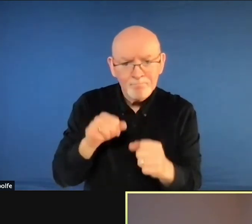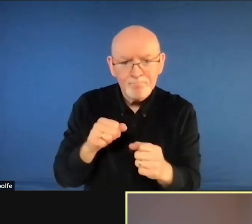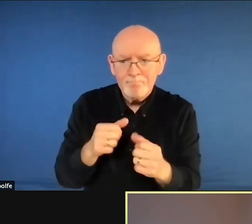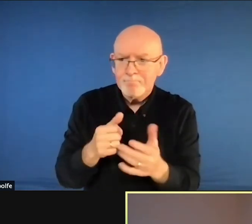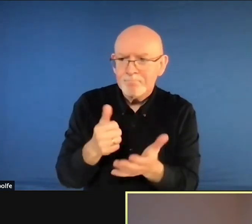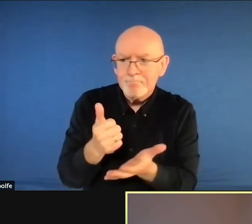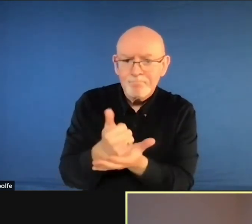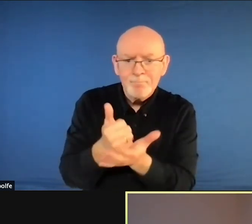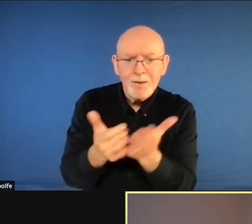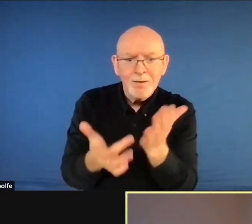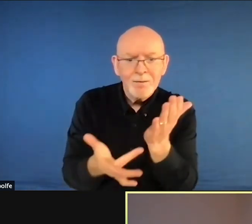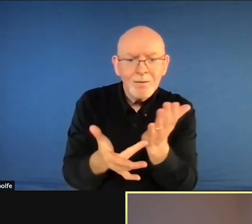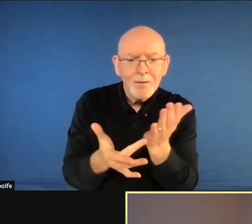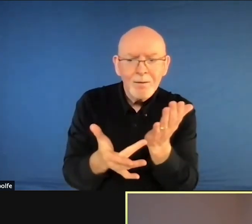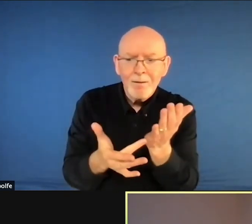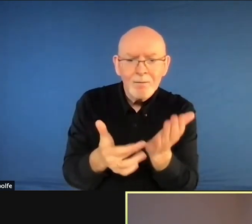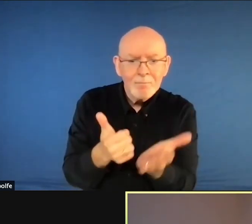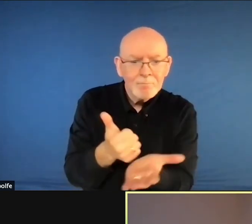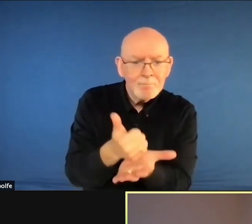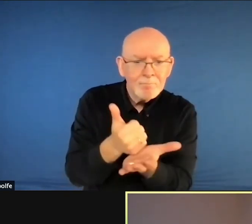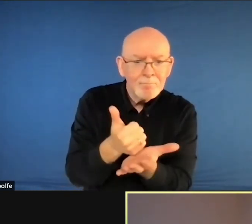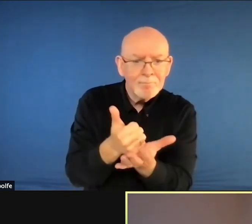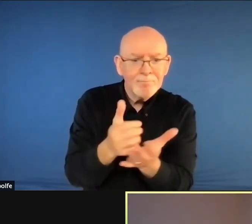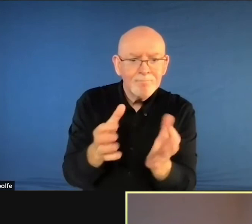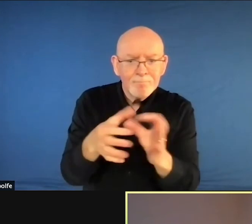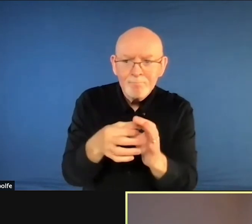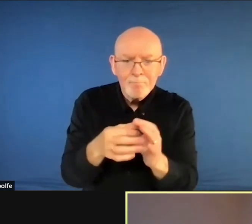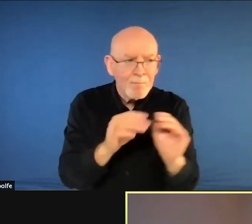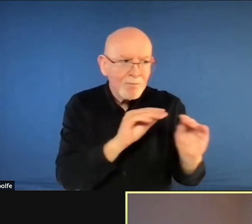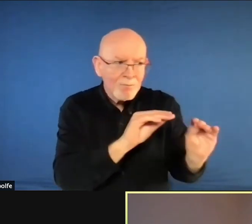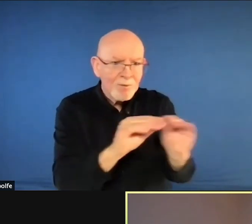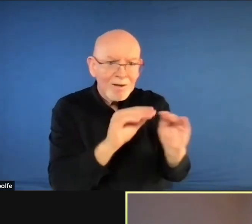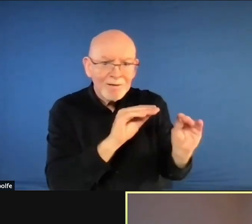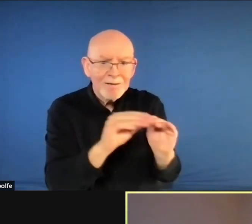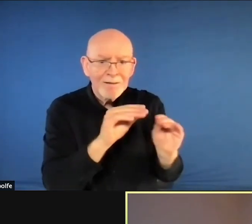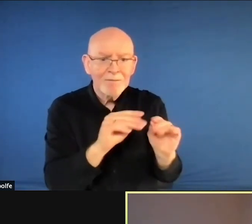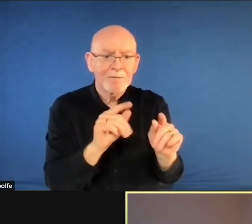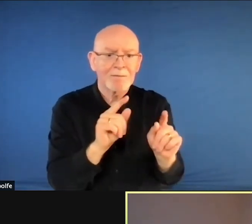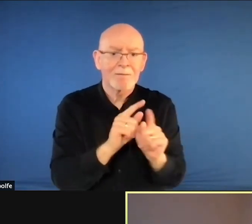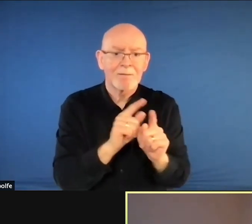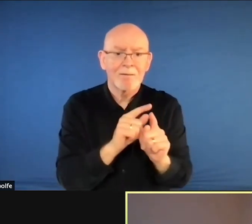facilitation. Again, there were quite a few